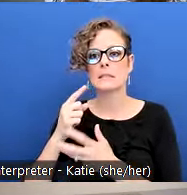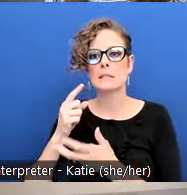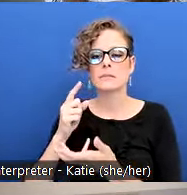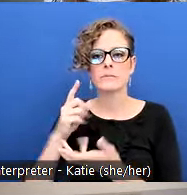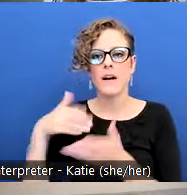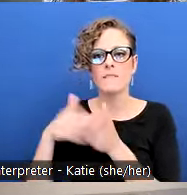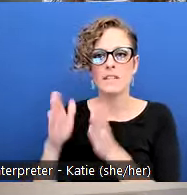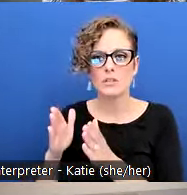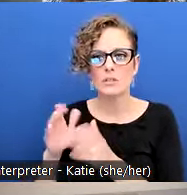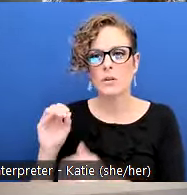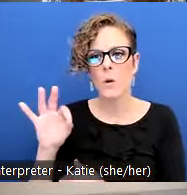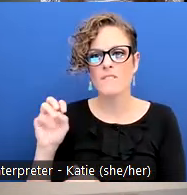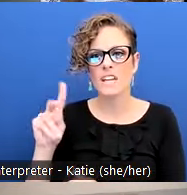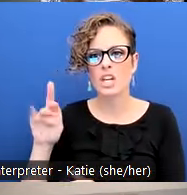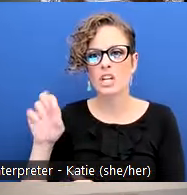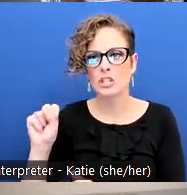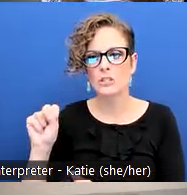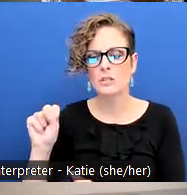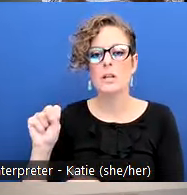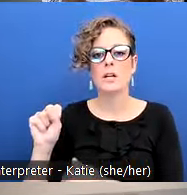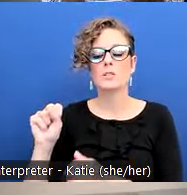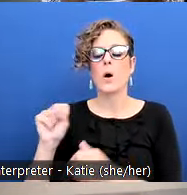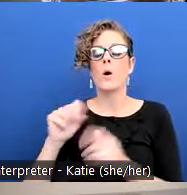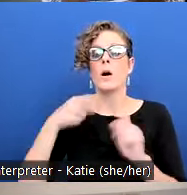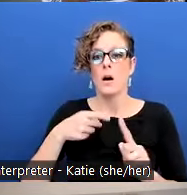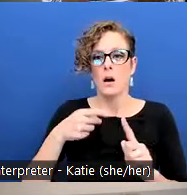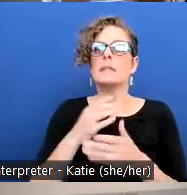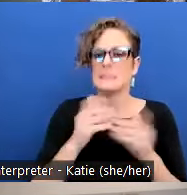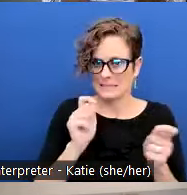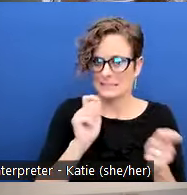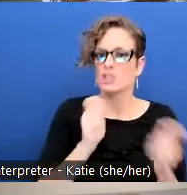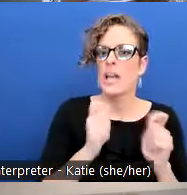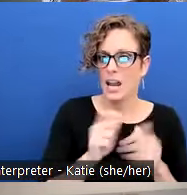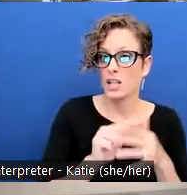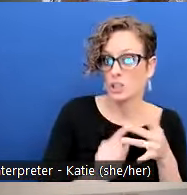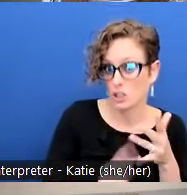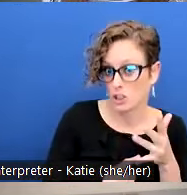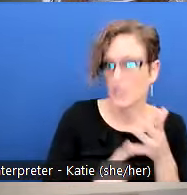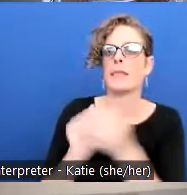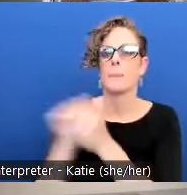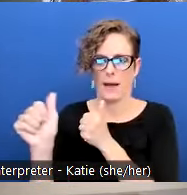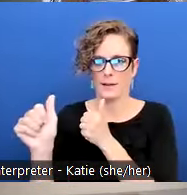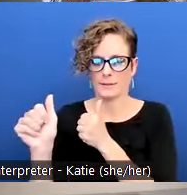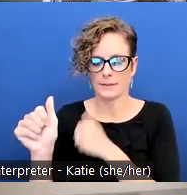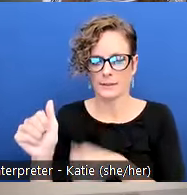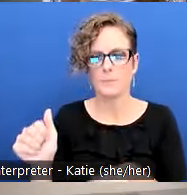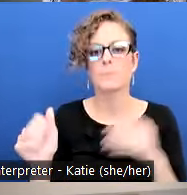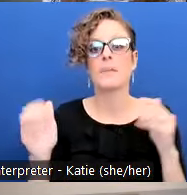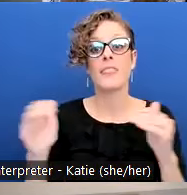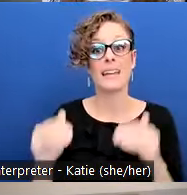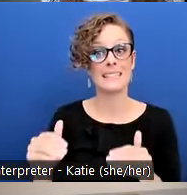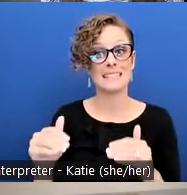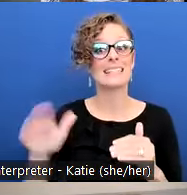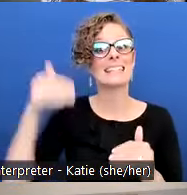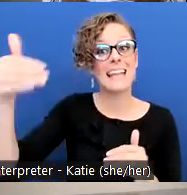reviews. So there were changes made to this one before it passed. The next review of the